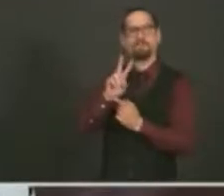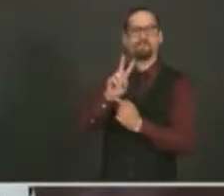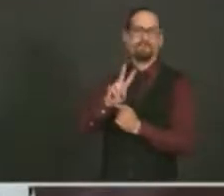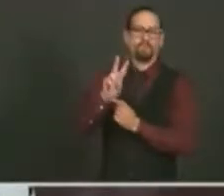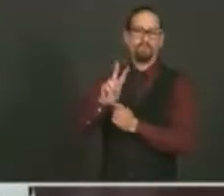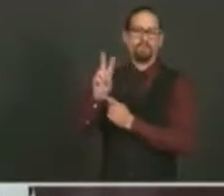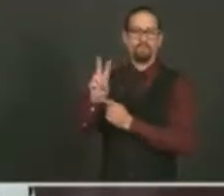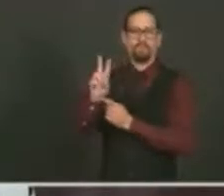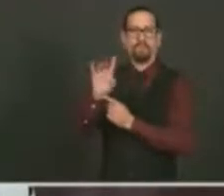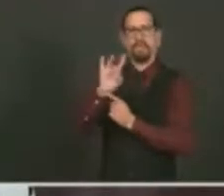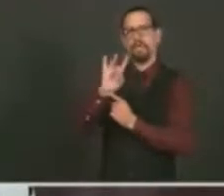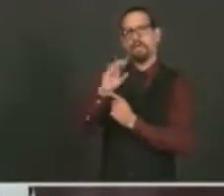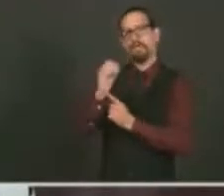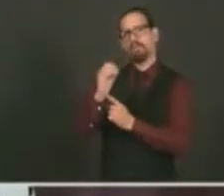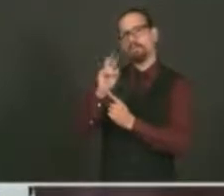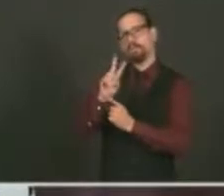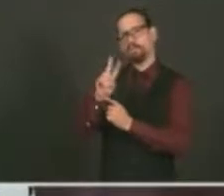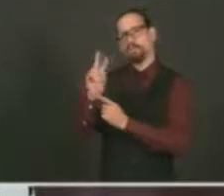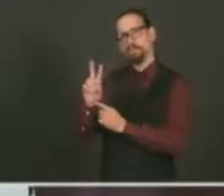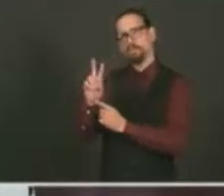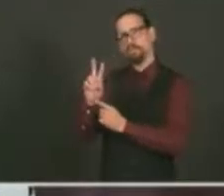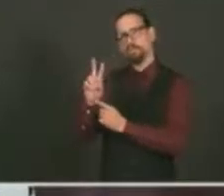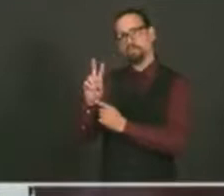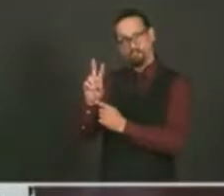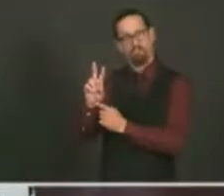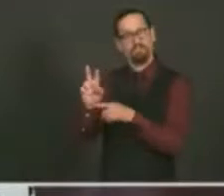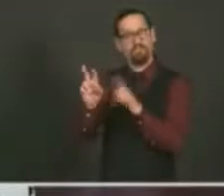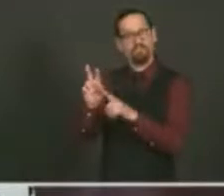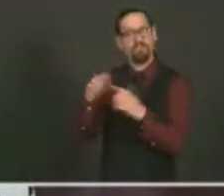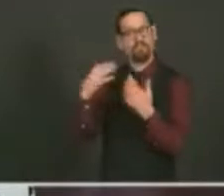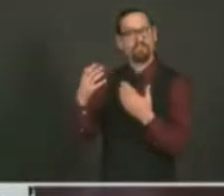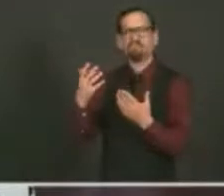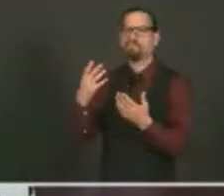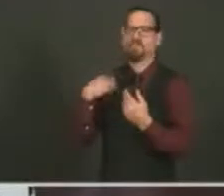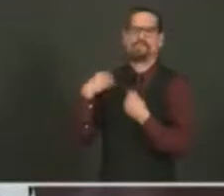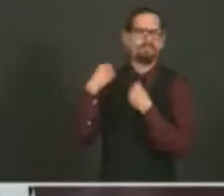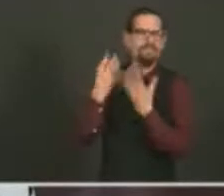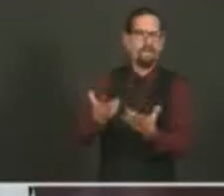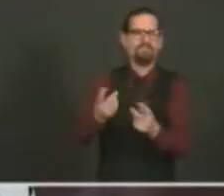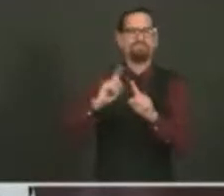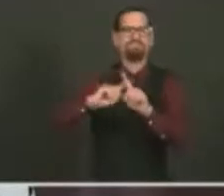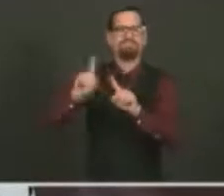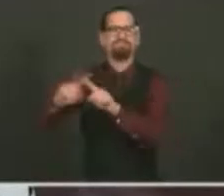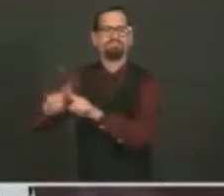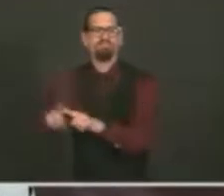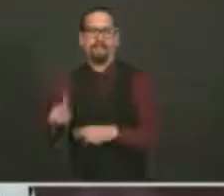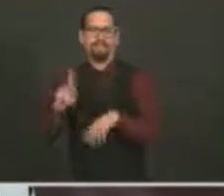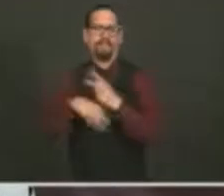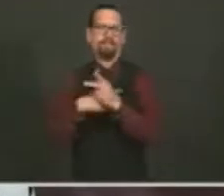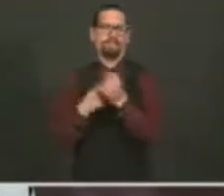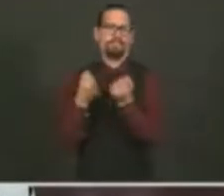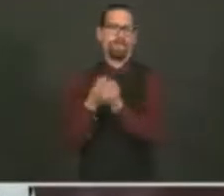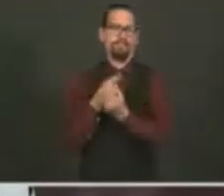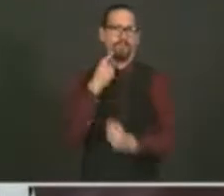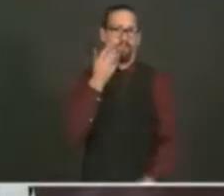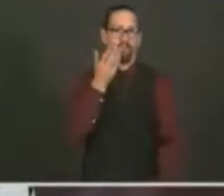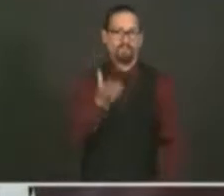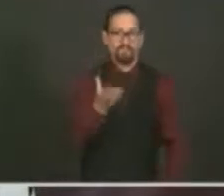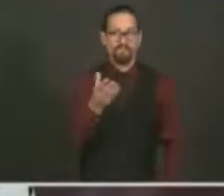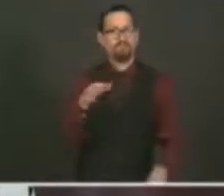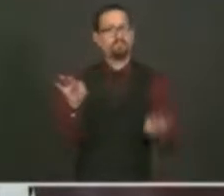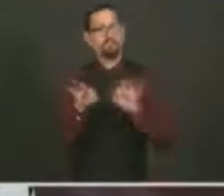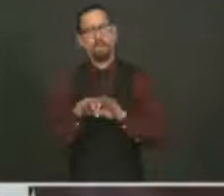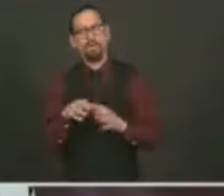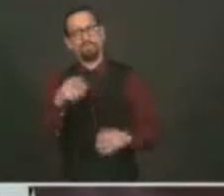401-222-8022 so we can continue to get the resources available to you. The most important thing to remember is if you're